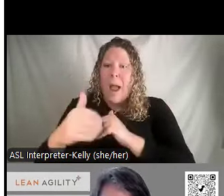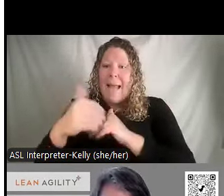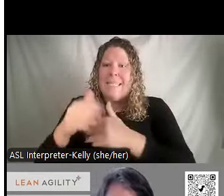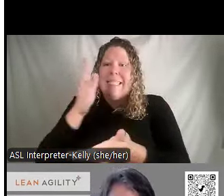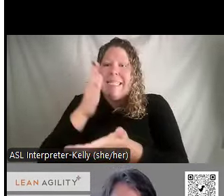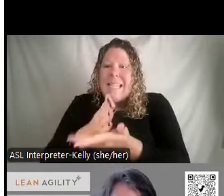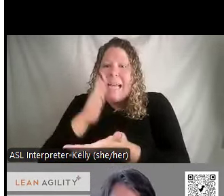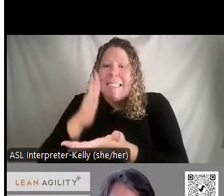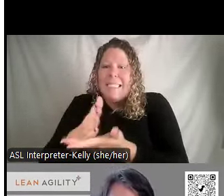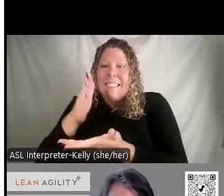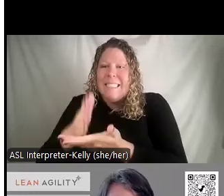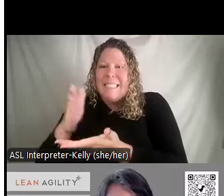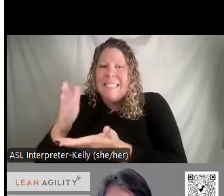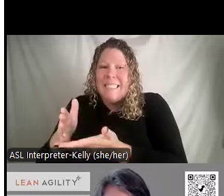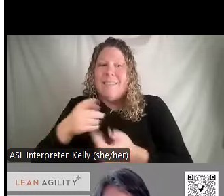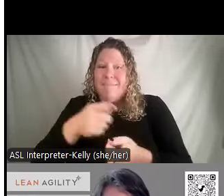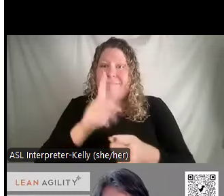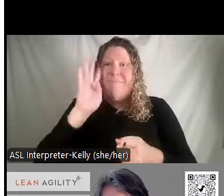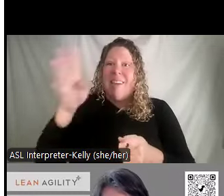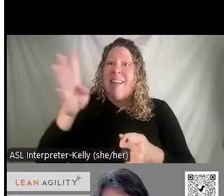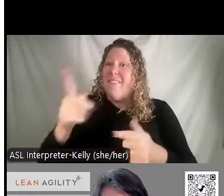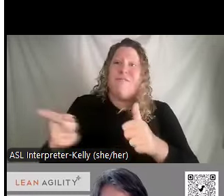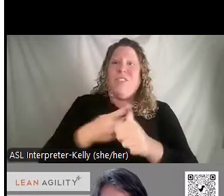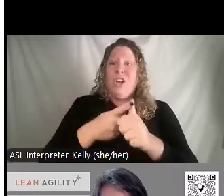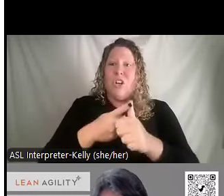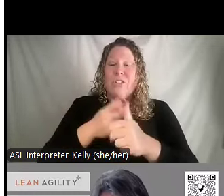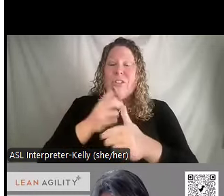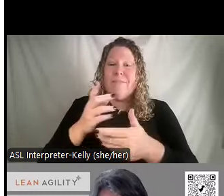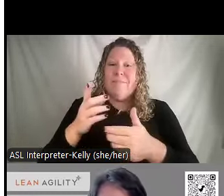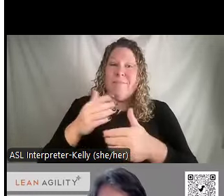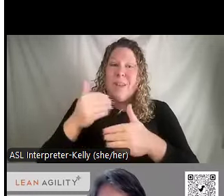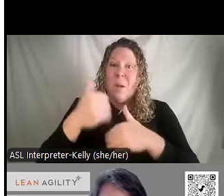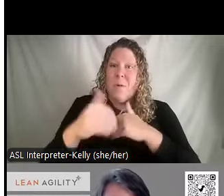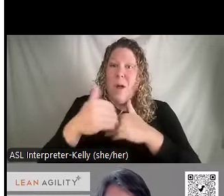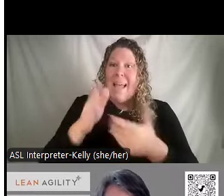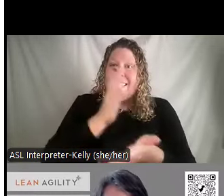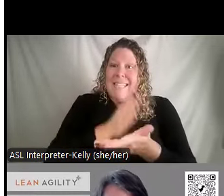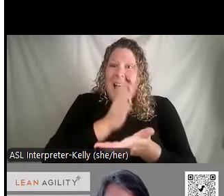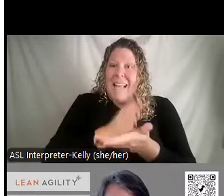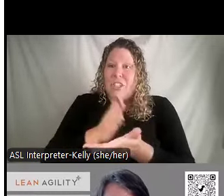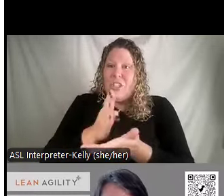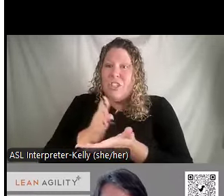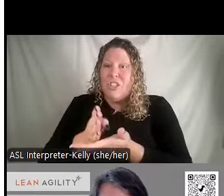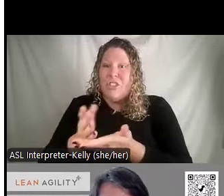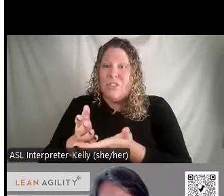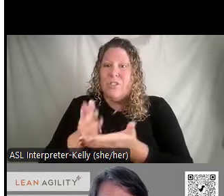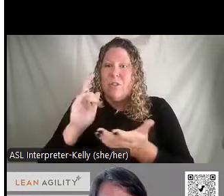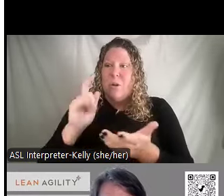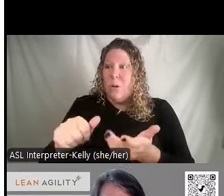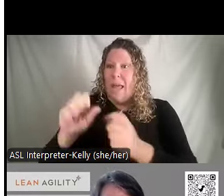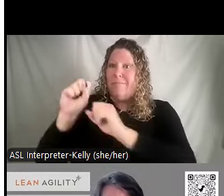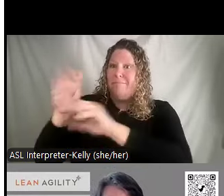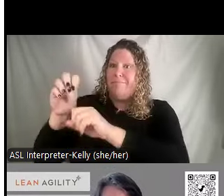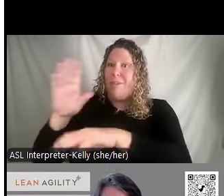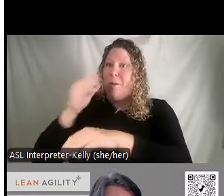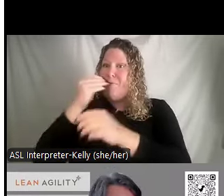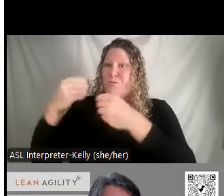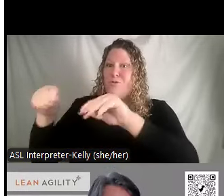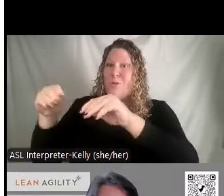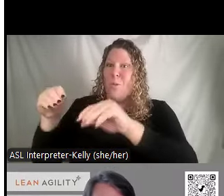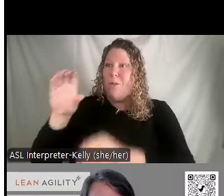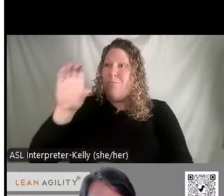bread. He invented the first industrial bread slicer so that sliced bread could be on your grocery shelves.